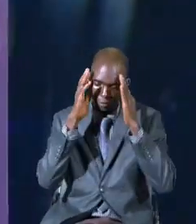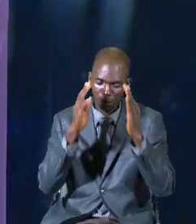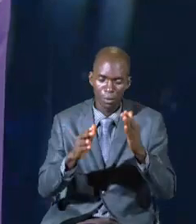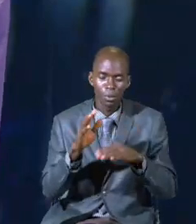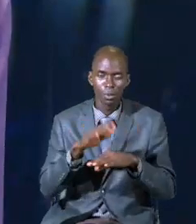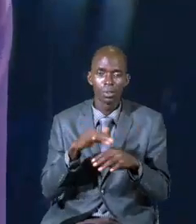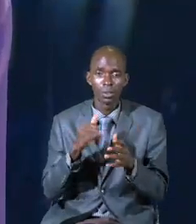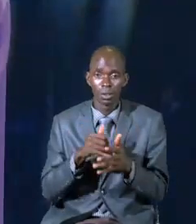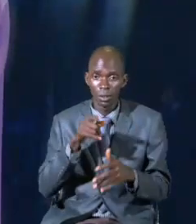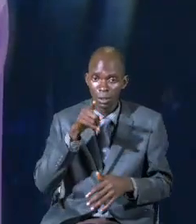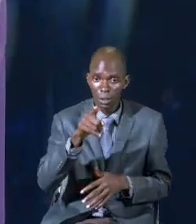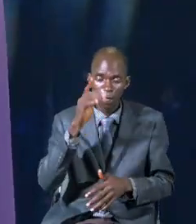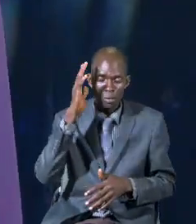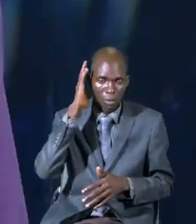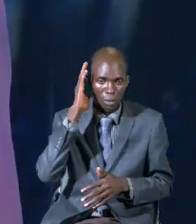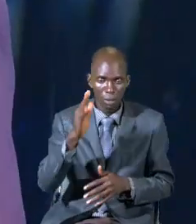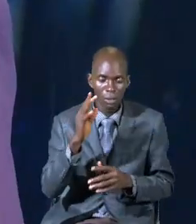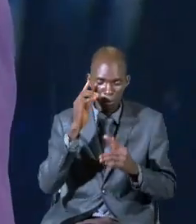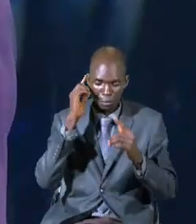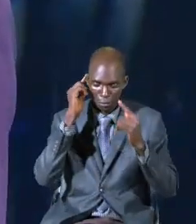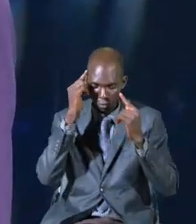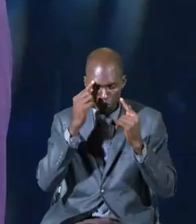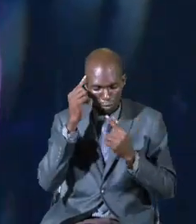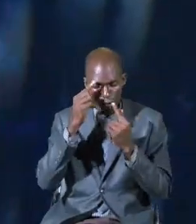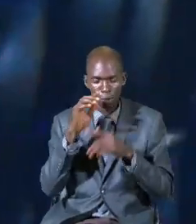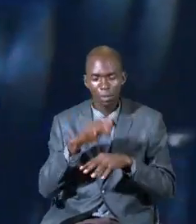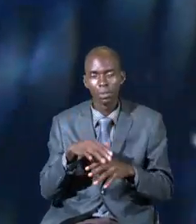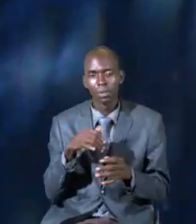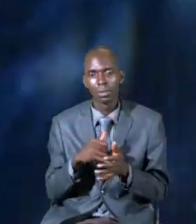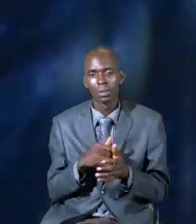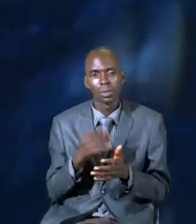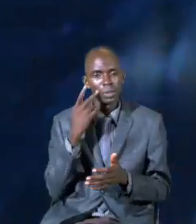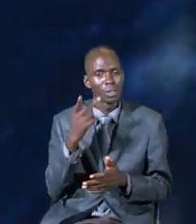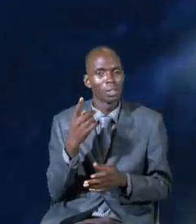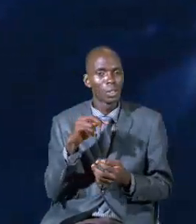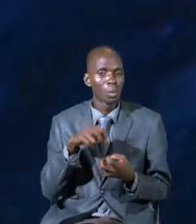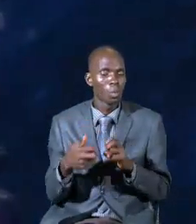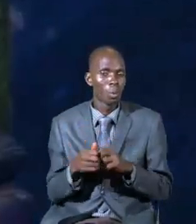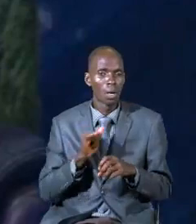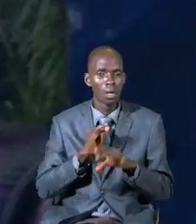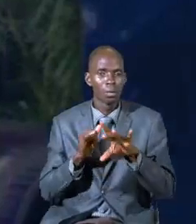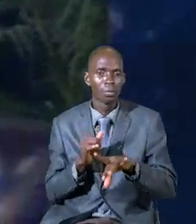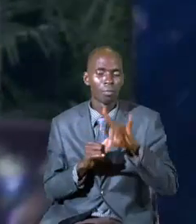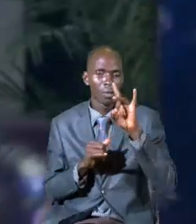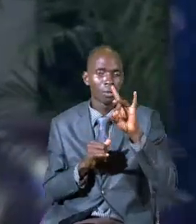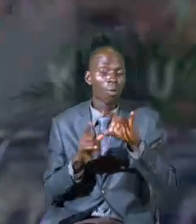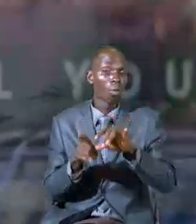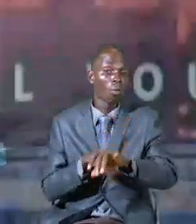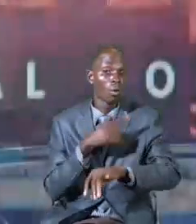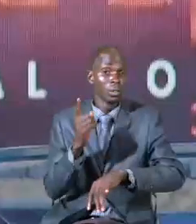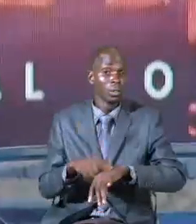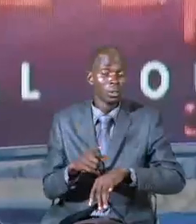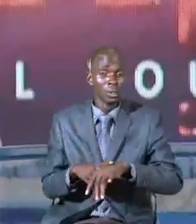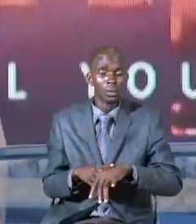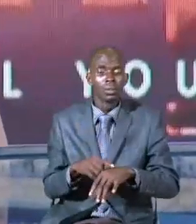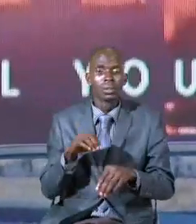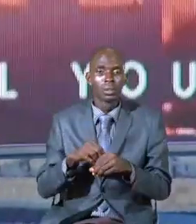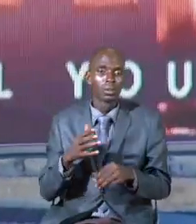Thou shalt meditate. You know, the problem I discovered long ago in my past